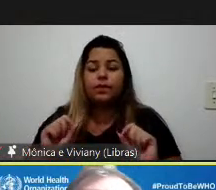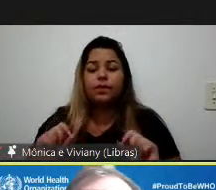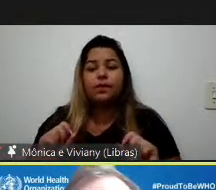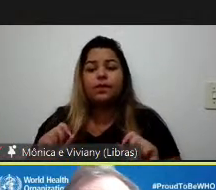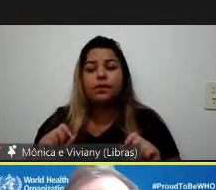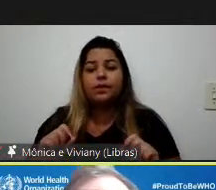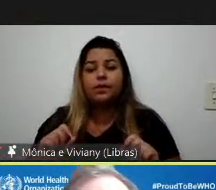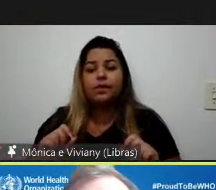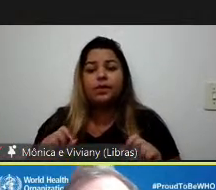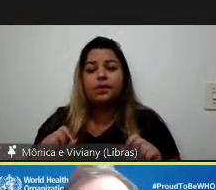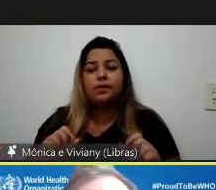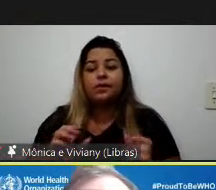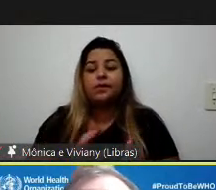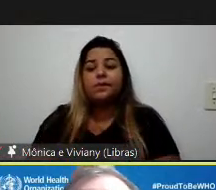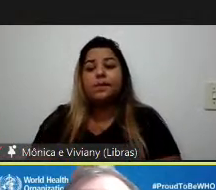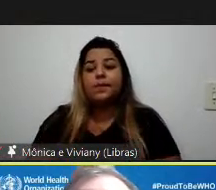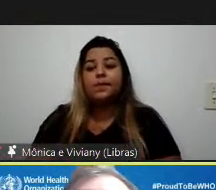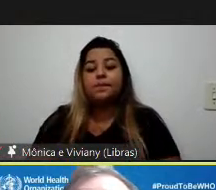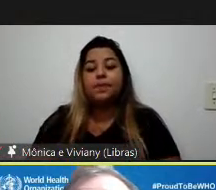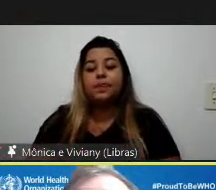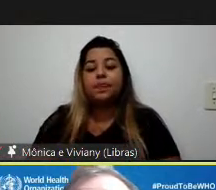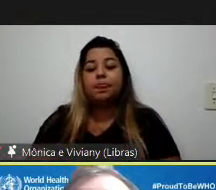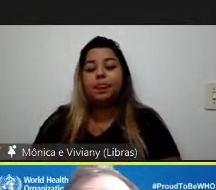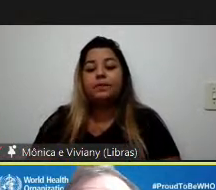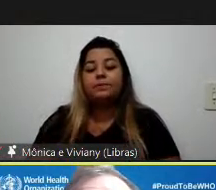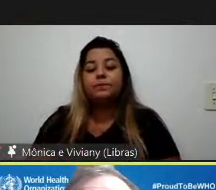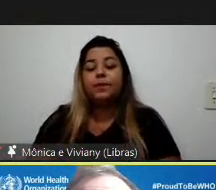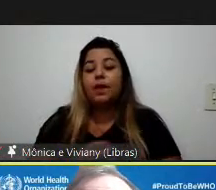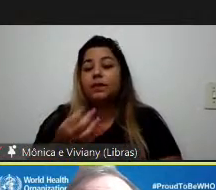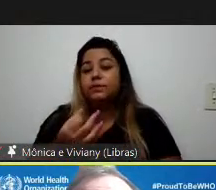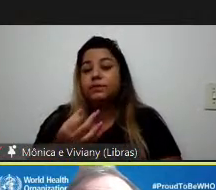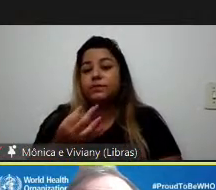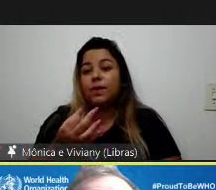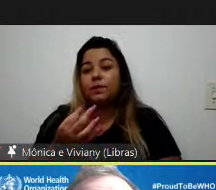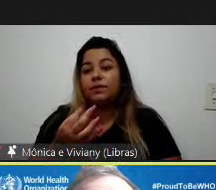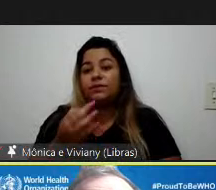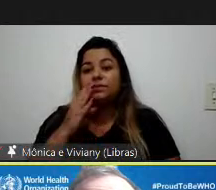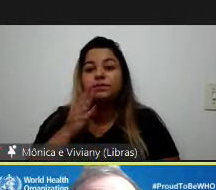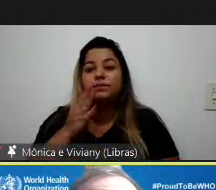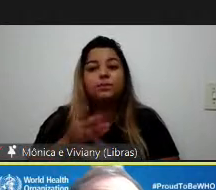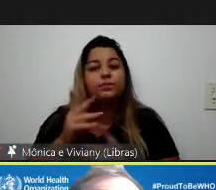nutrition targets, plus some of the targets related to the non-communicable disease.